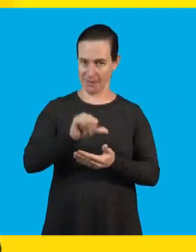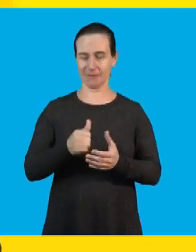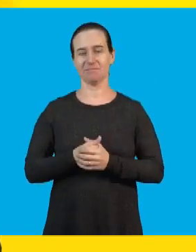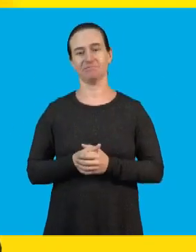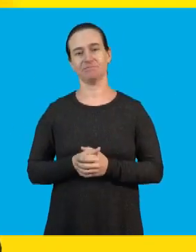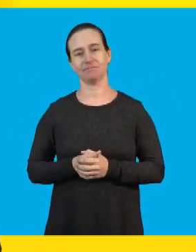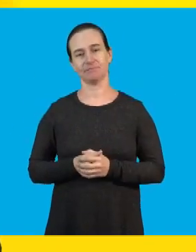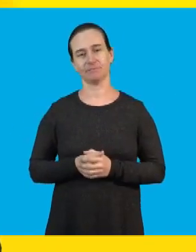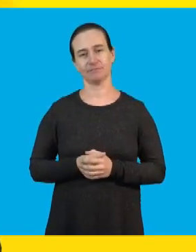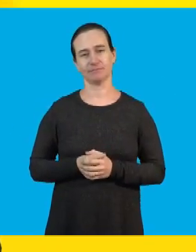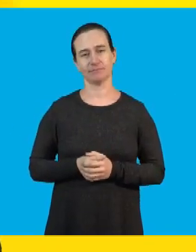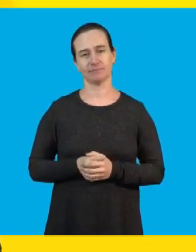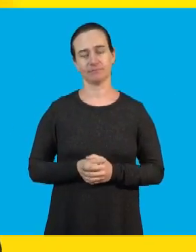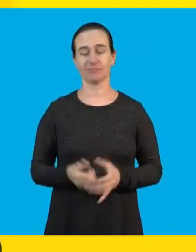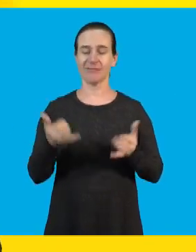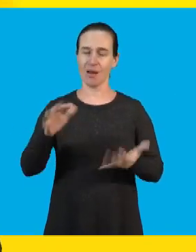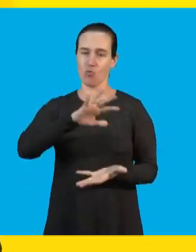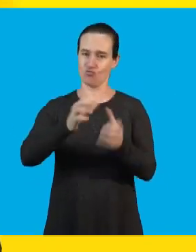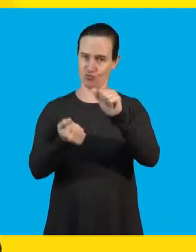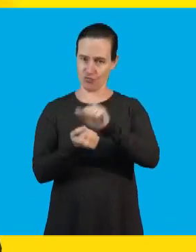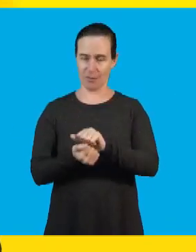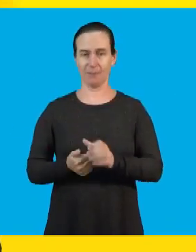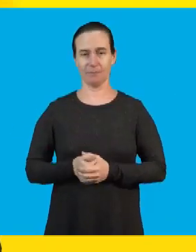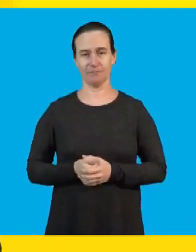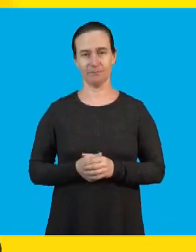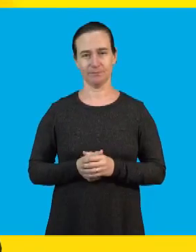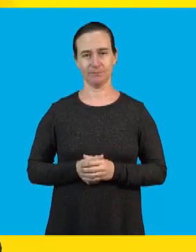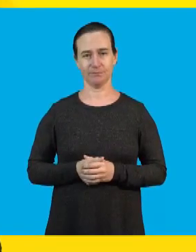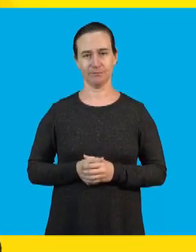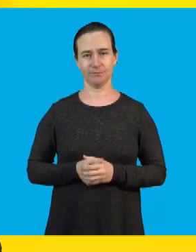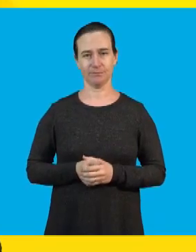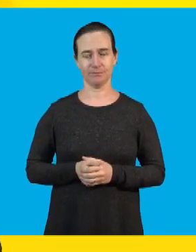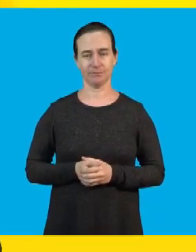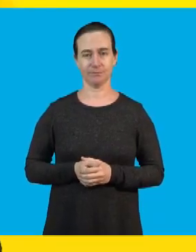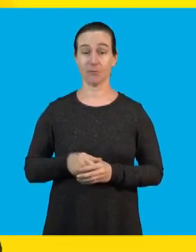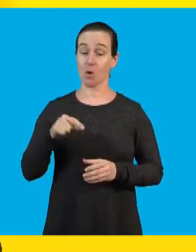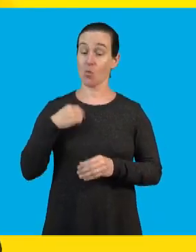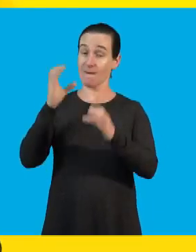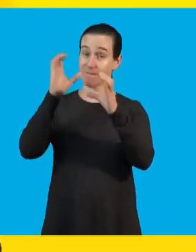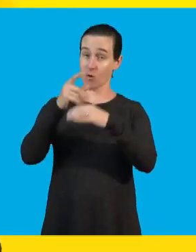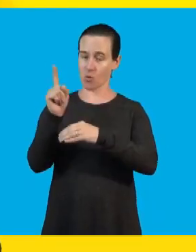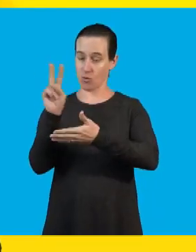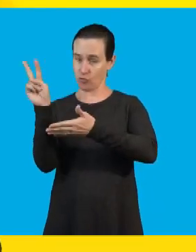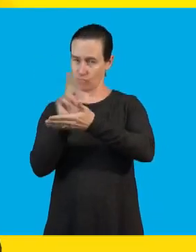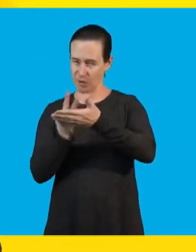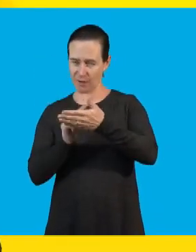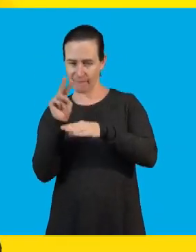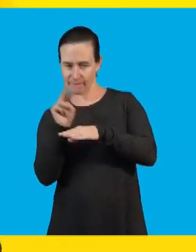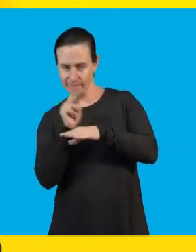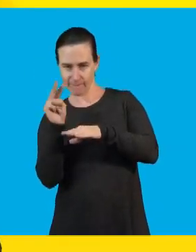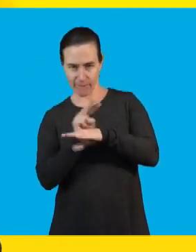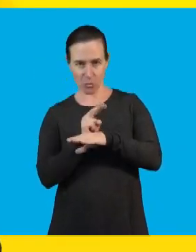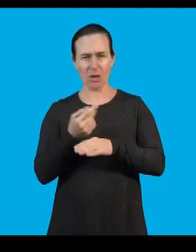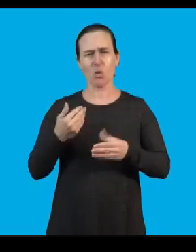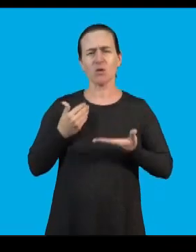Learners, welcome back from your ad break. We will now be wrapping up our session. Remember, we focused on reading and